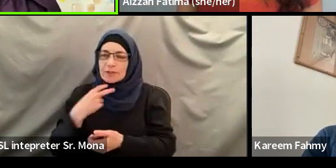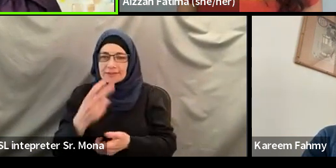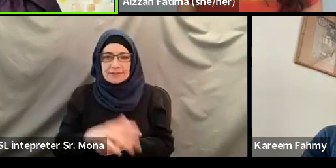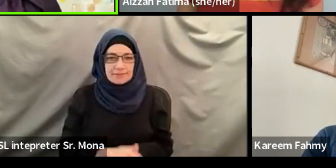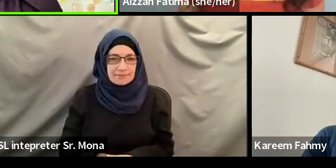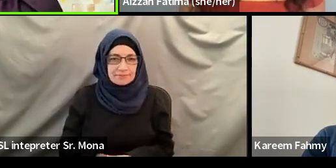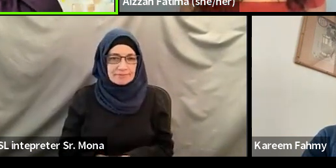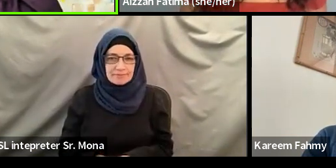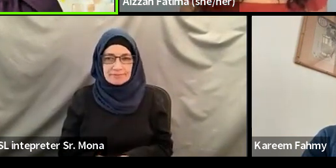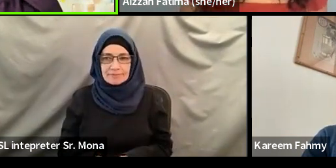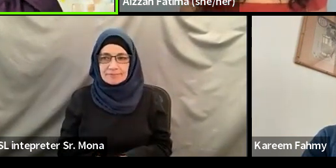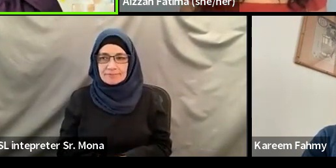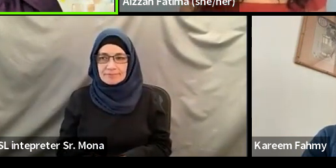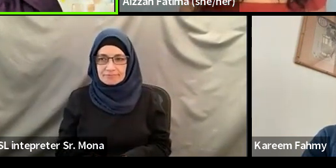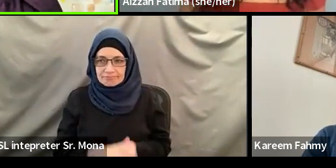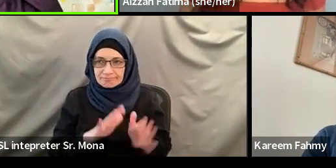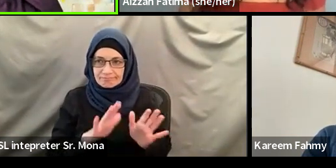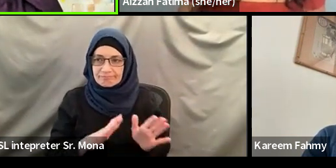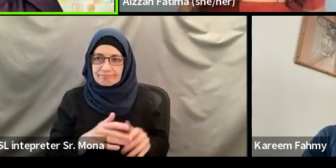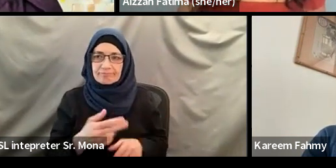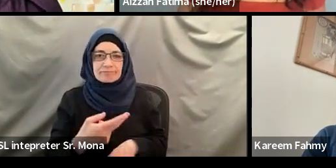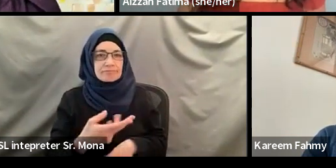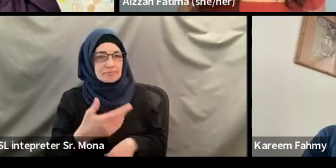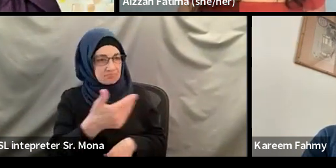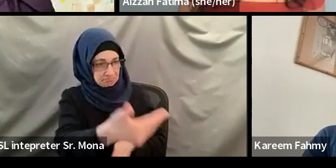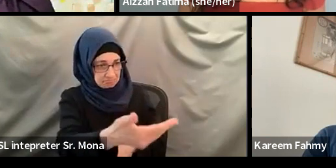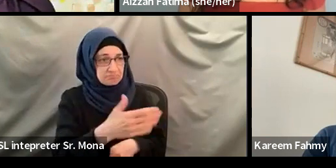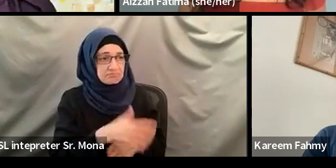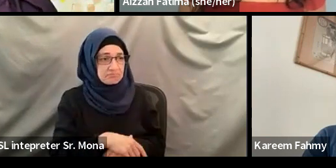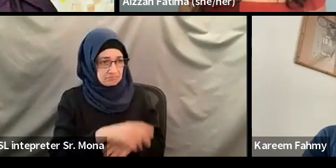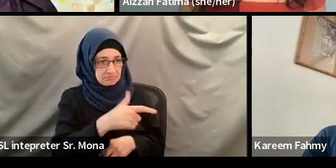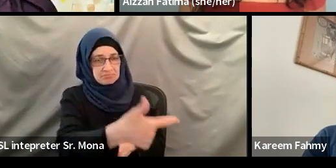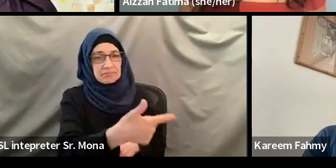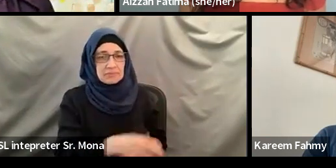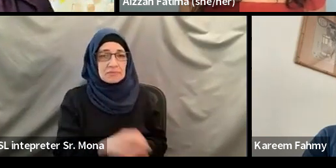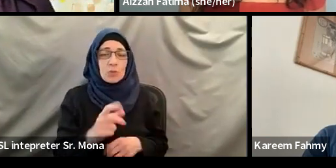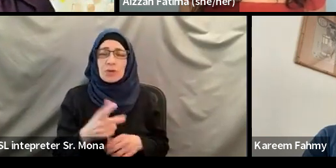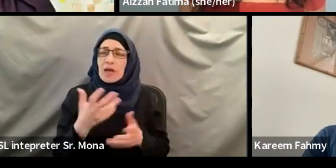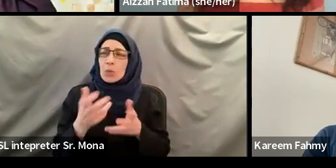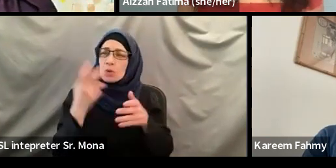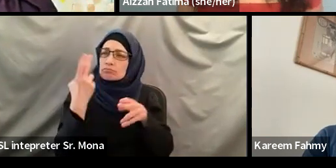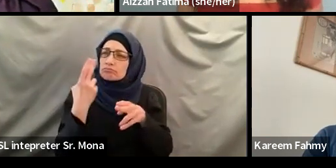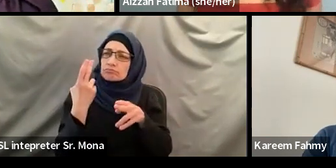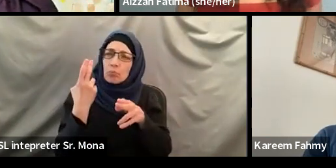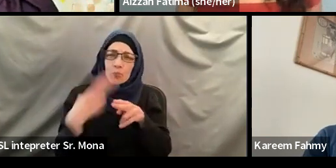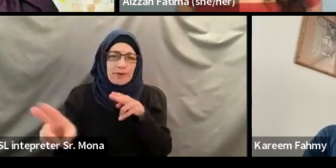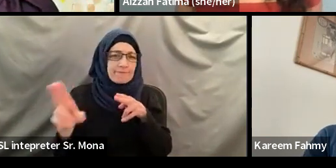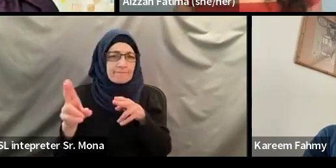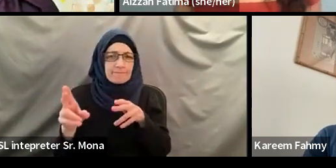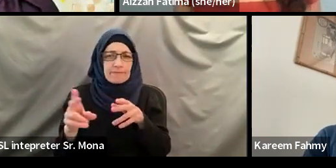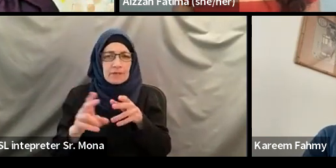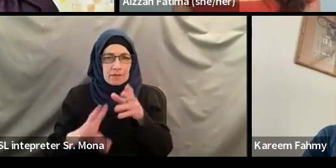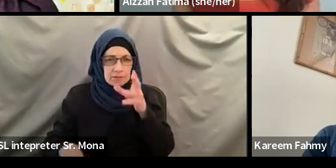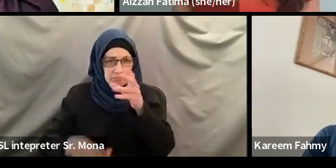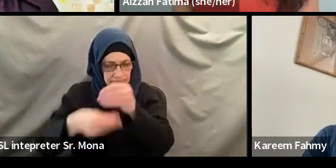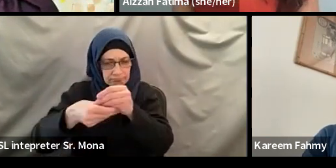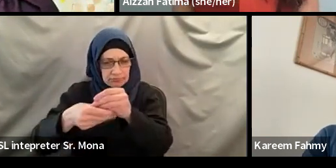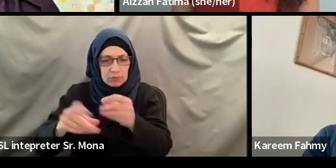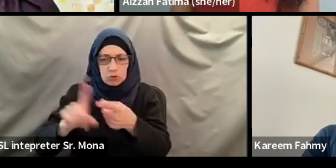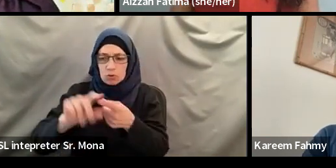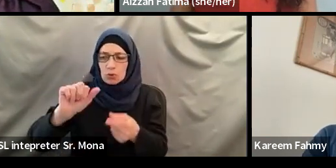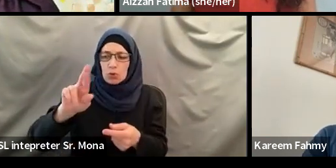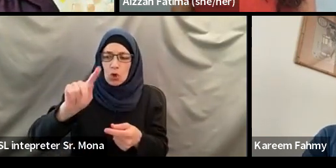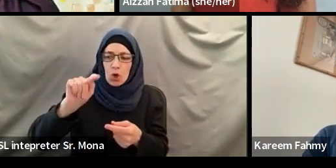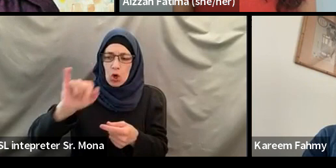Matt, go ahead. I just wanted to very briefly just second Arti's point about decision makers. I